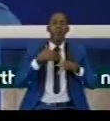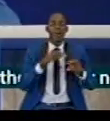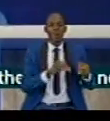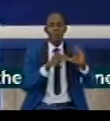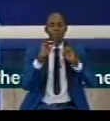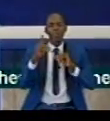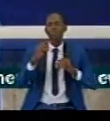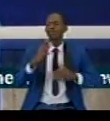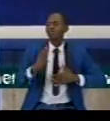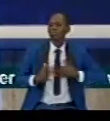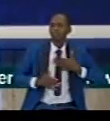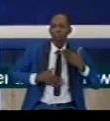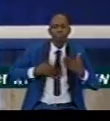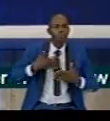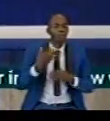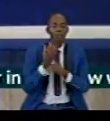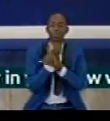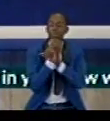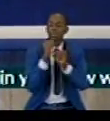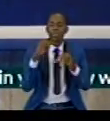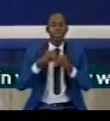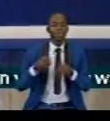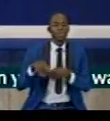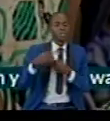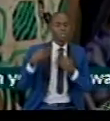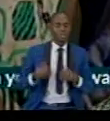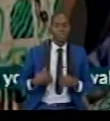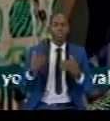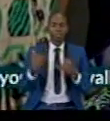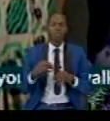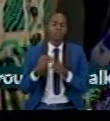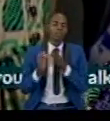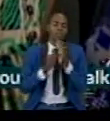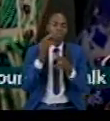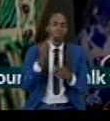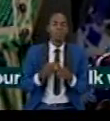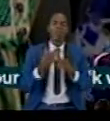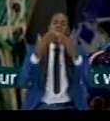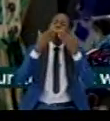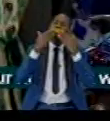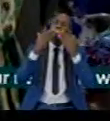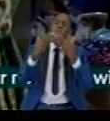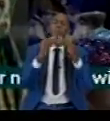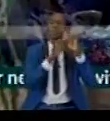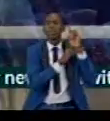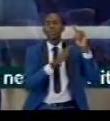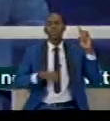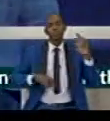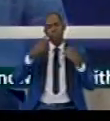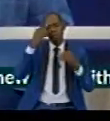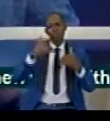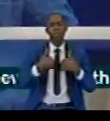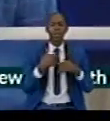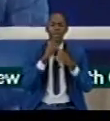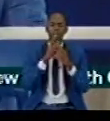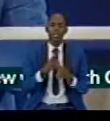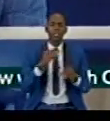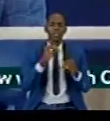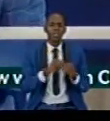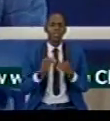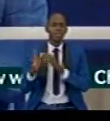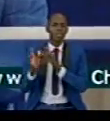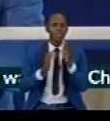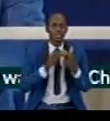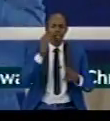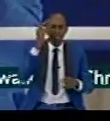salvation in every heart right now, in Jesus' name. Thank you, Lord, because I know you have answered. In